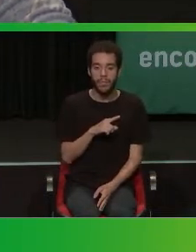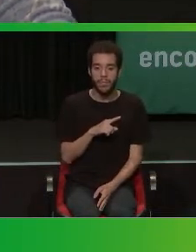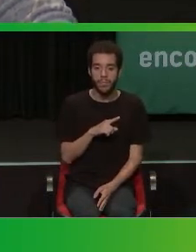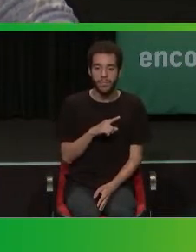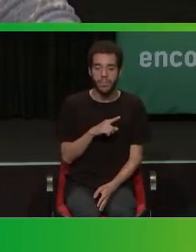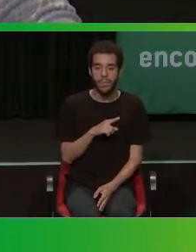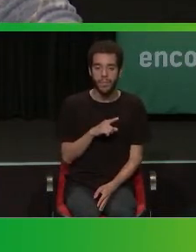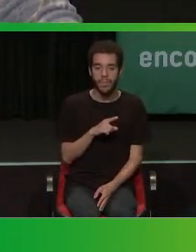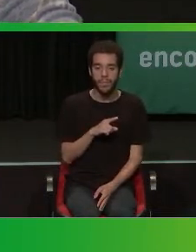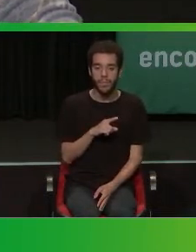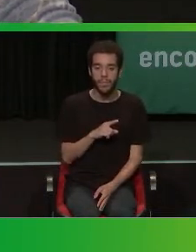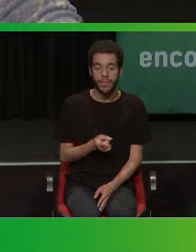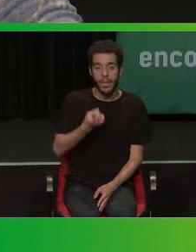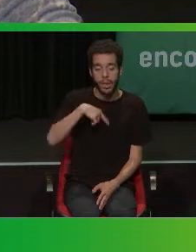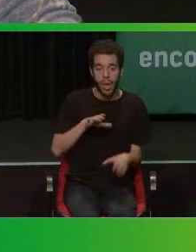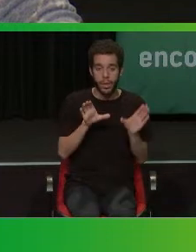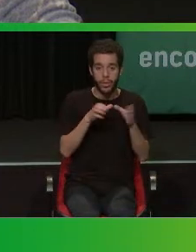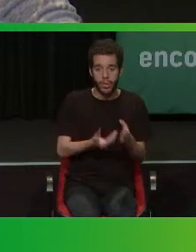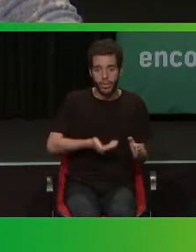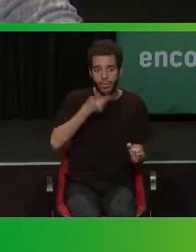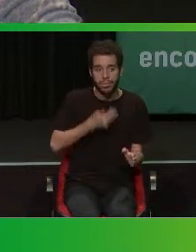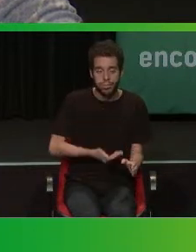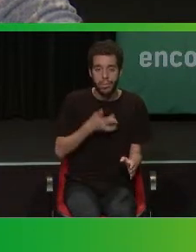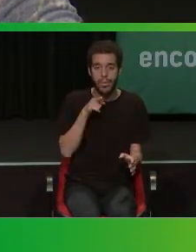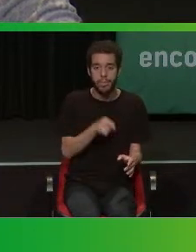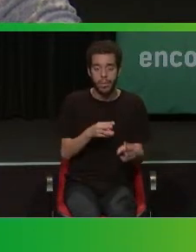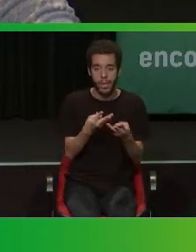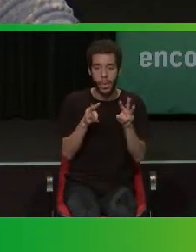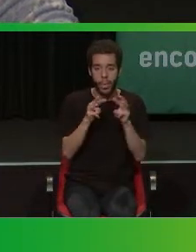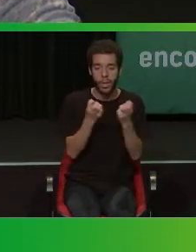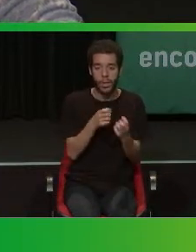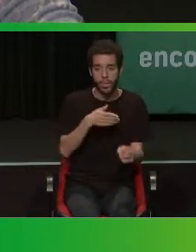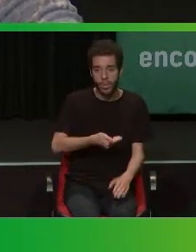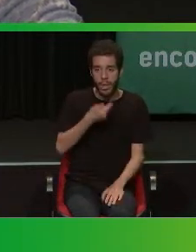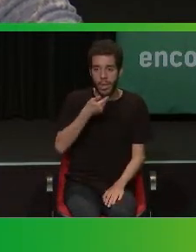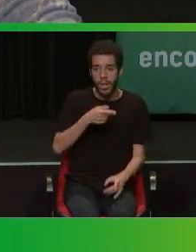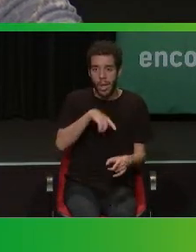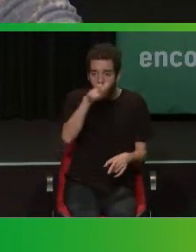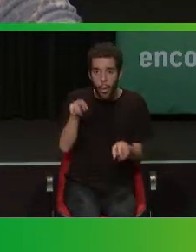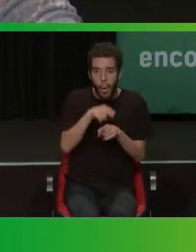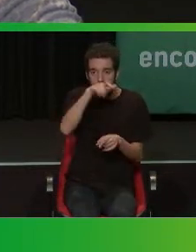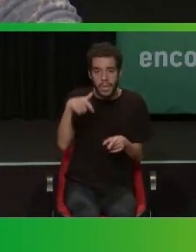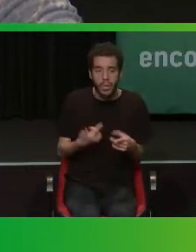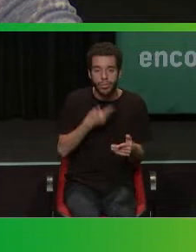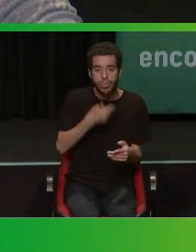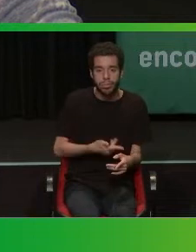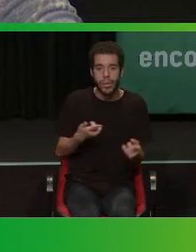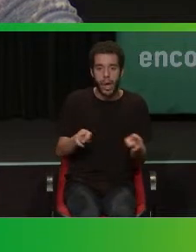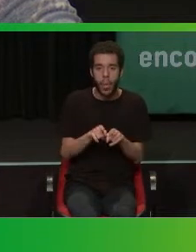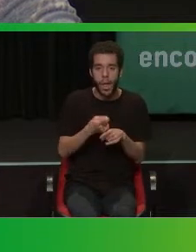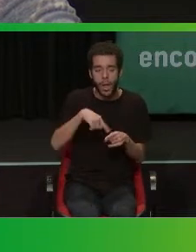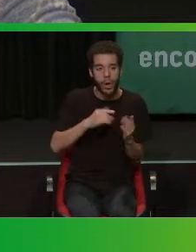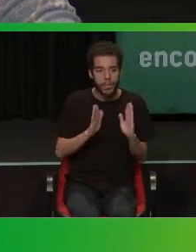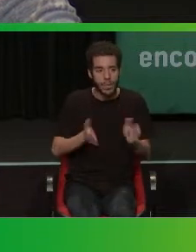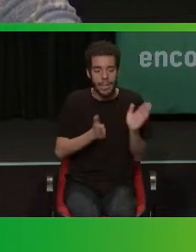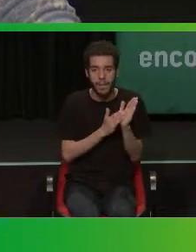high-level expert groups and expert workshops to make this summing up of